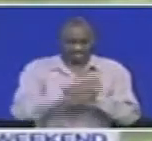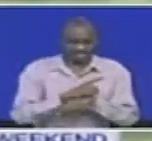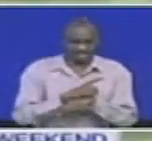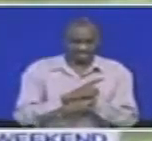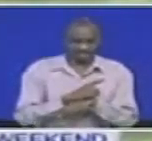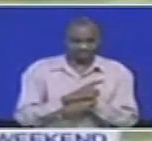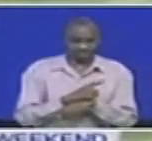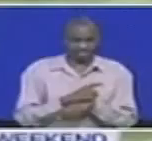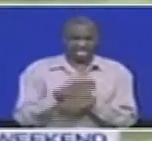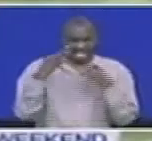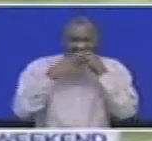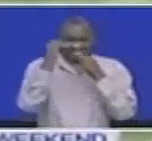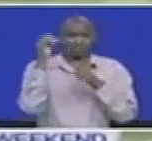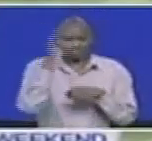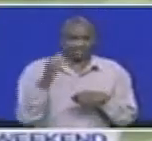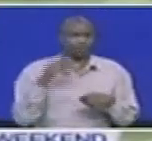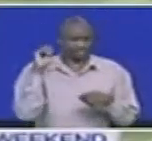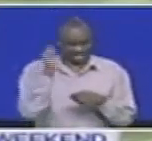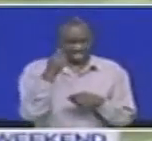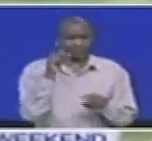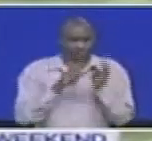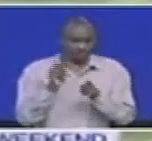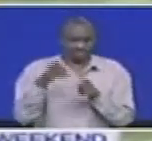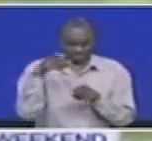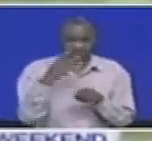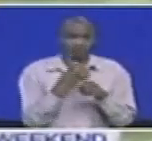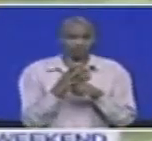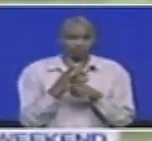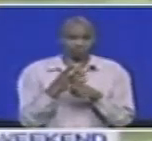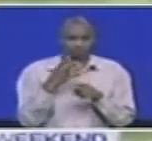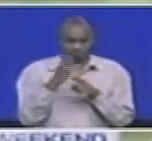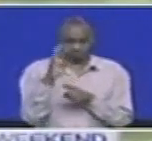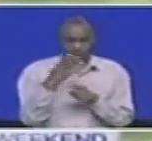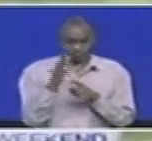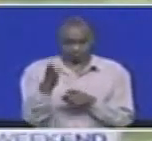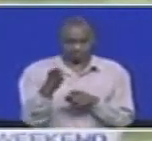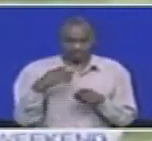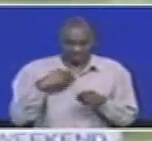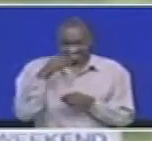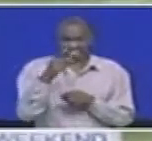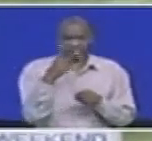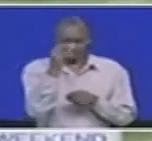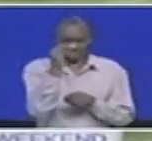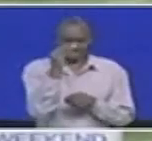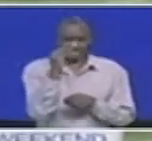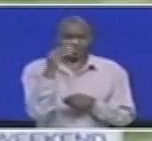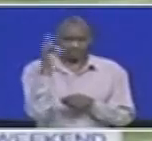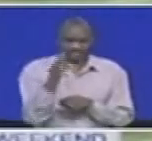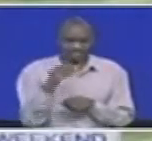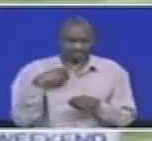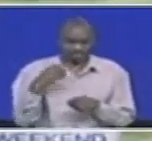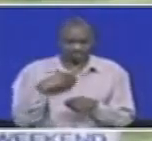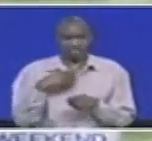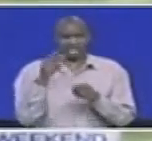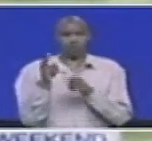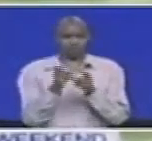that 80% of the Kenyan population, they own phones. But 80 of these, 20% of the 80, are in the formal